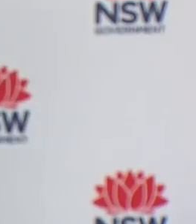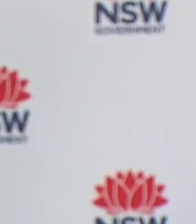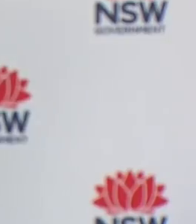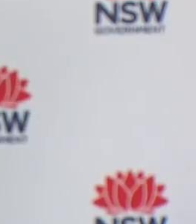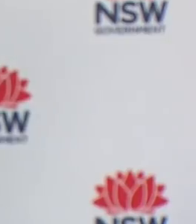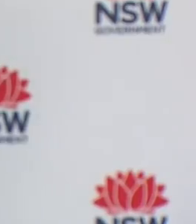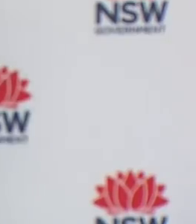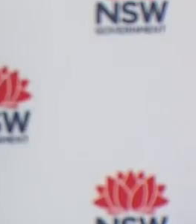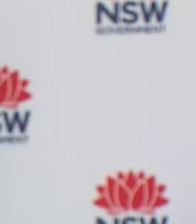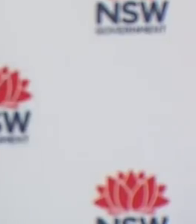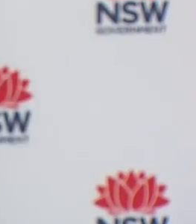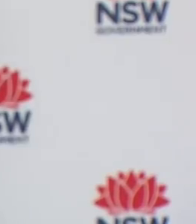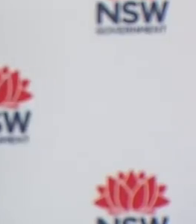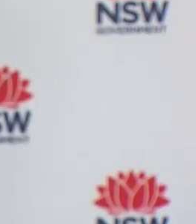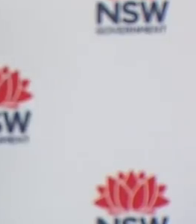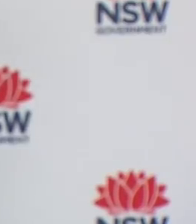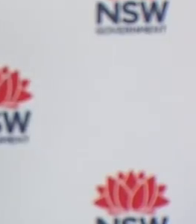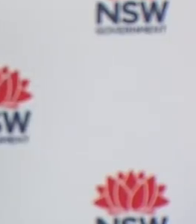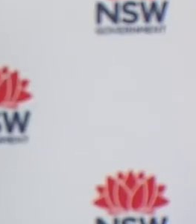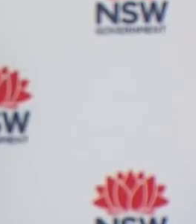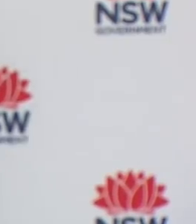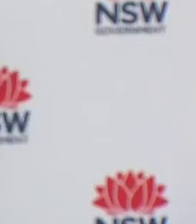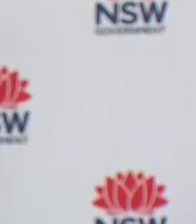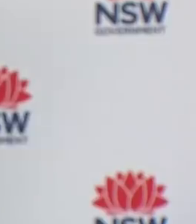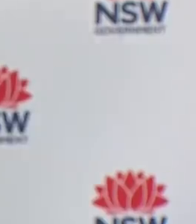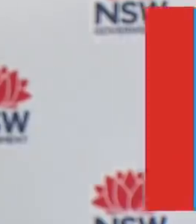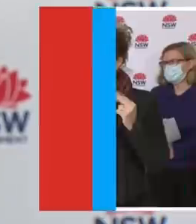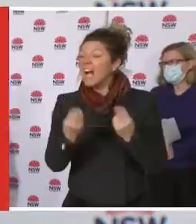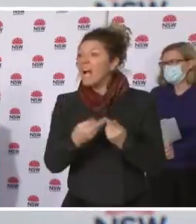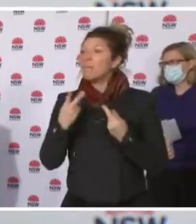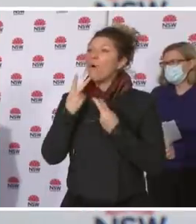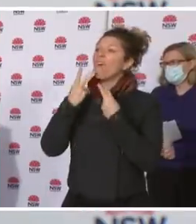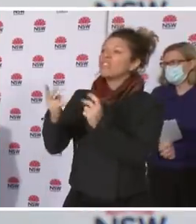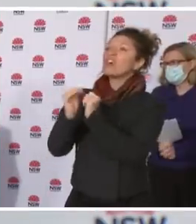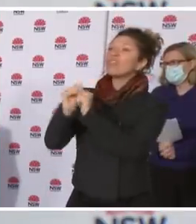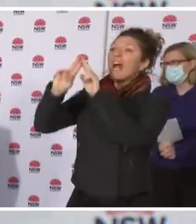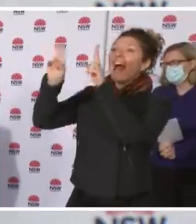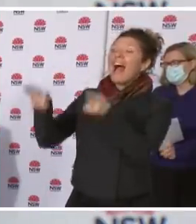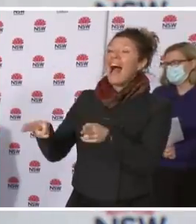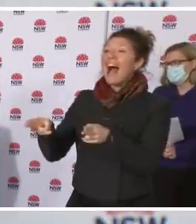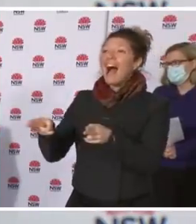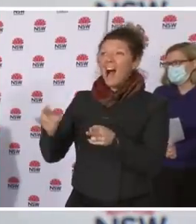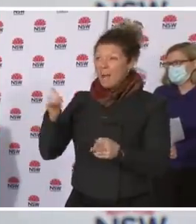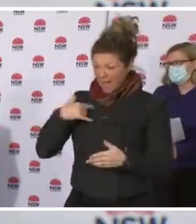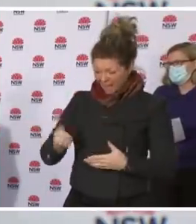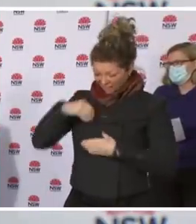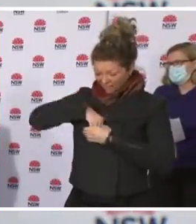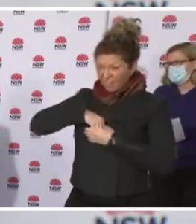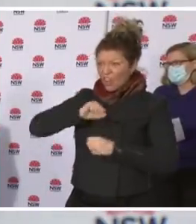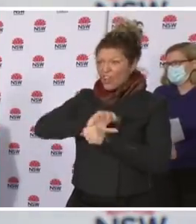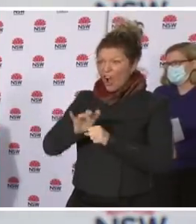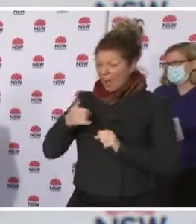the right thing by visiting a relative or going into another household. Please don't. We're seeing so many cases